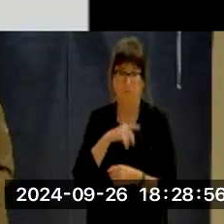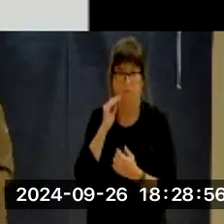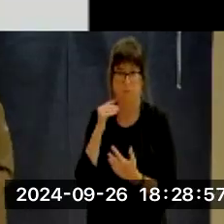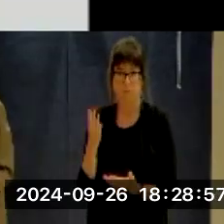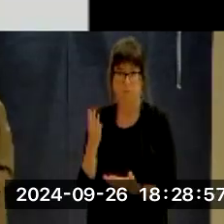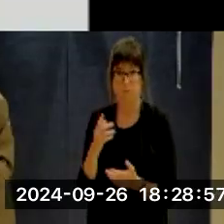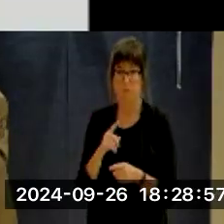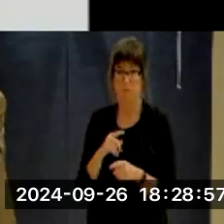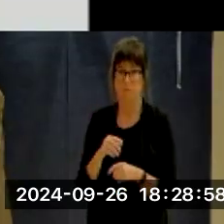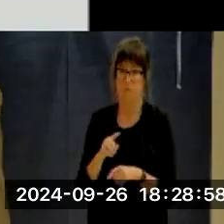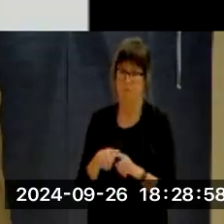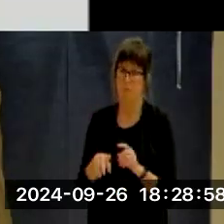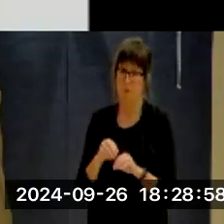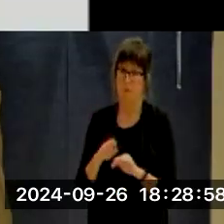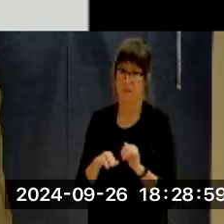year.